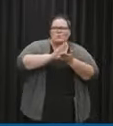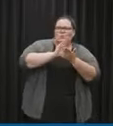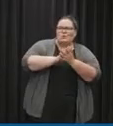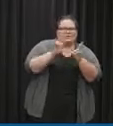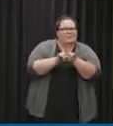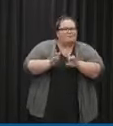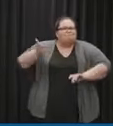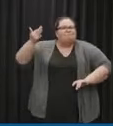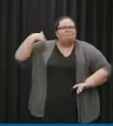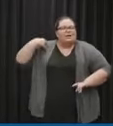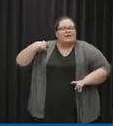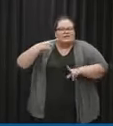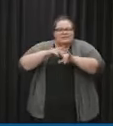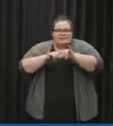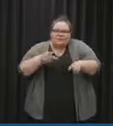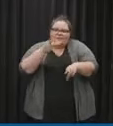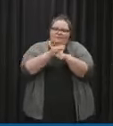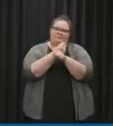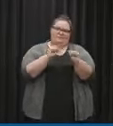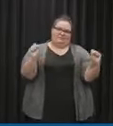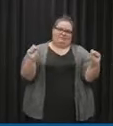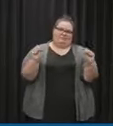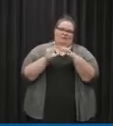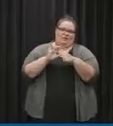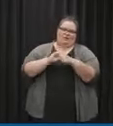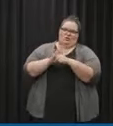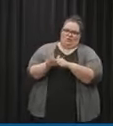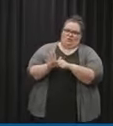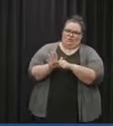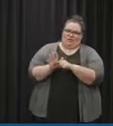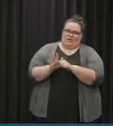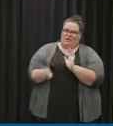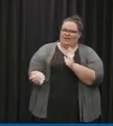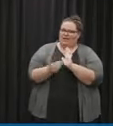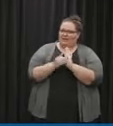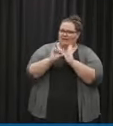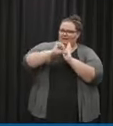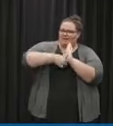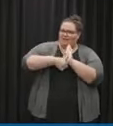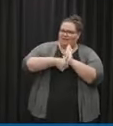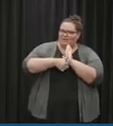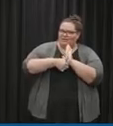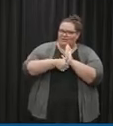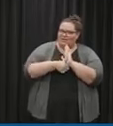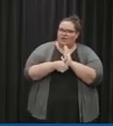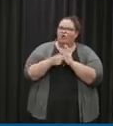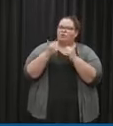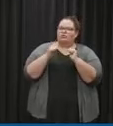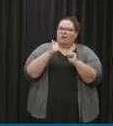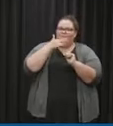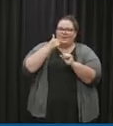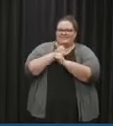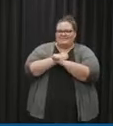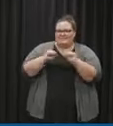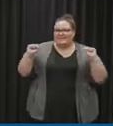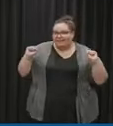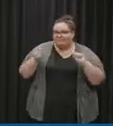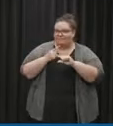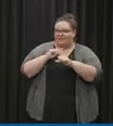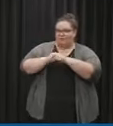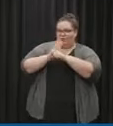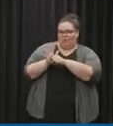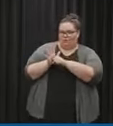them as safe as we can from COVID-19. And I'll just repeat that, as safe as we can from COVID-19. And as many of the things that we